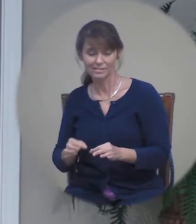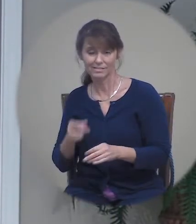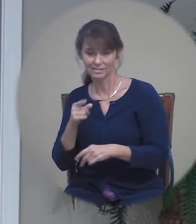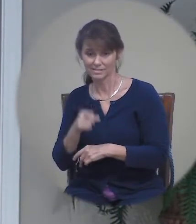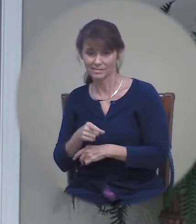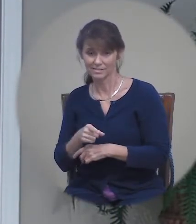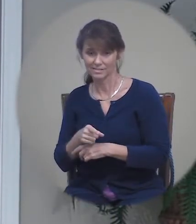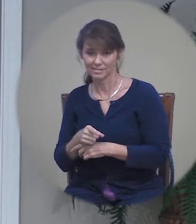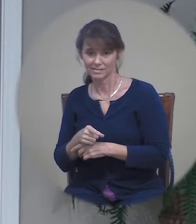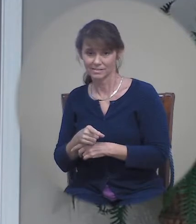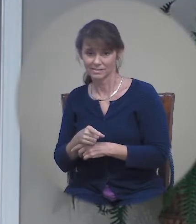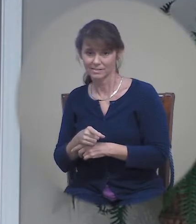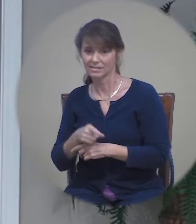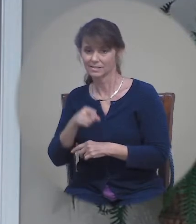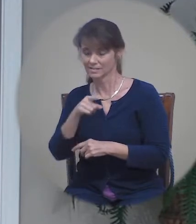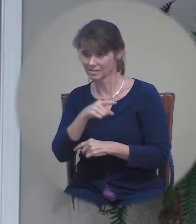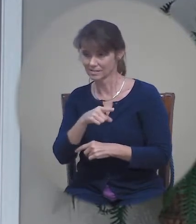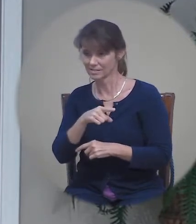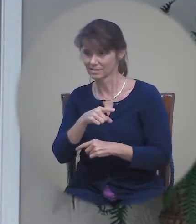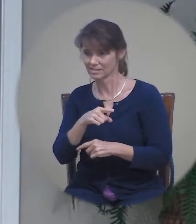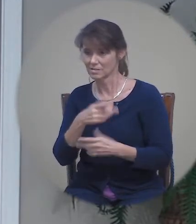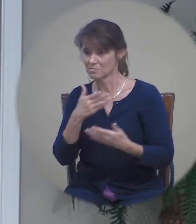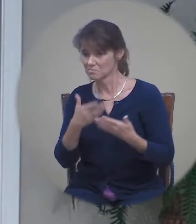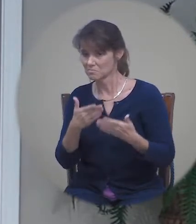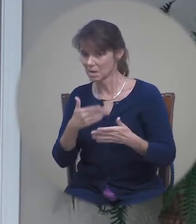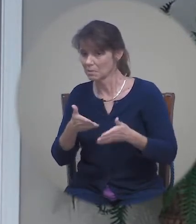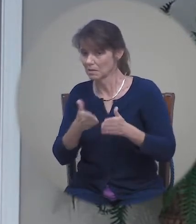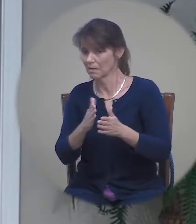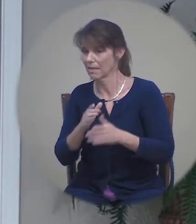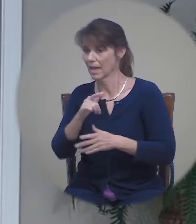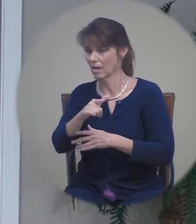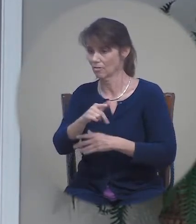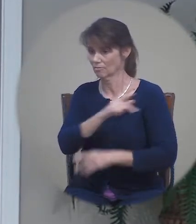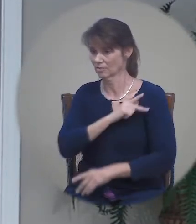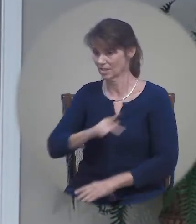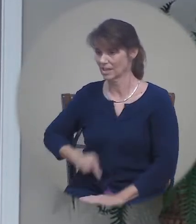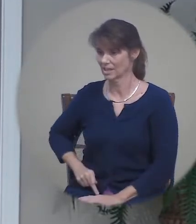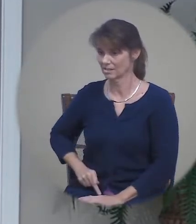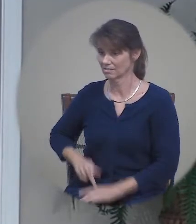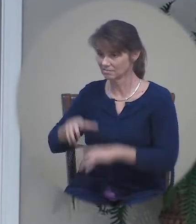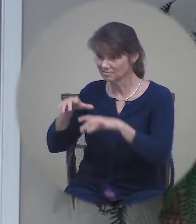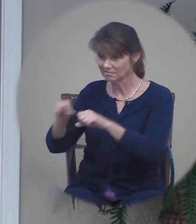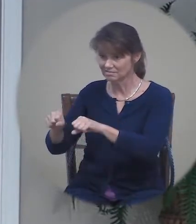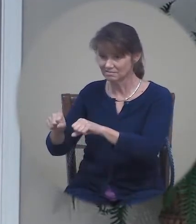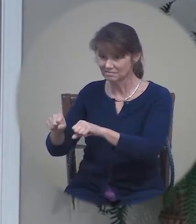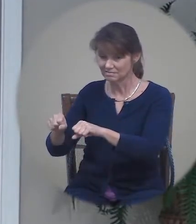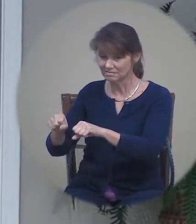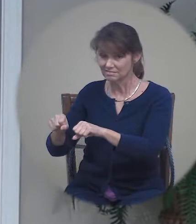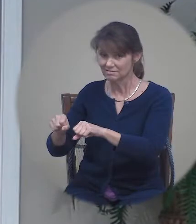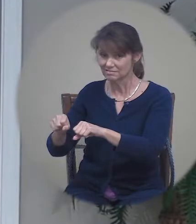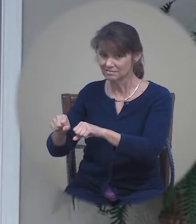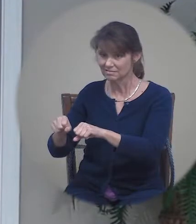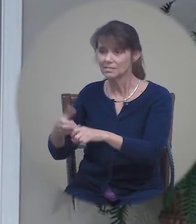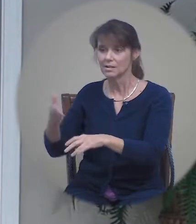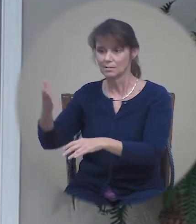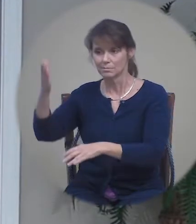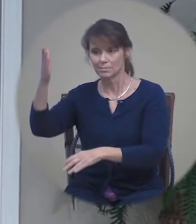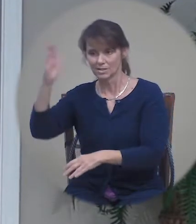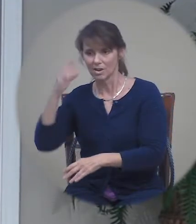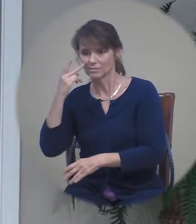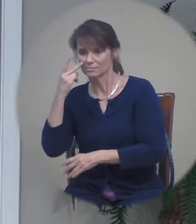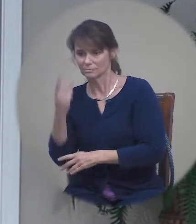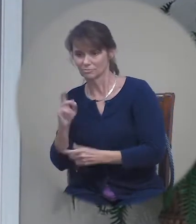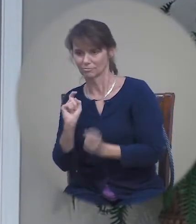taken many of the fortified cities of Judah. This is, I believe, the will of God at work.